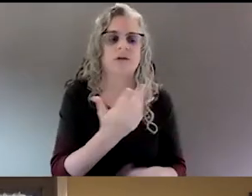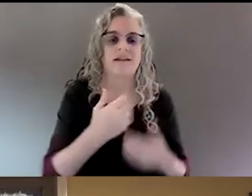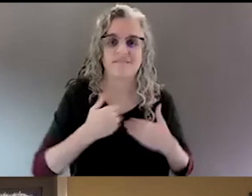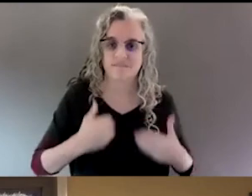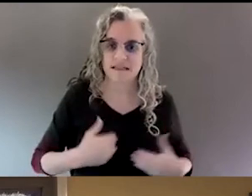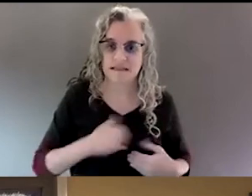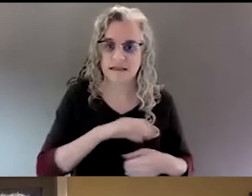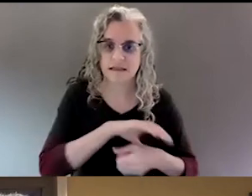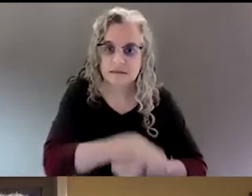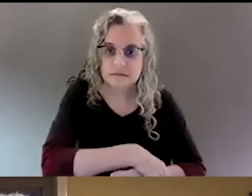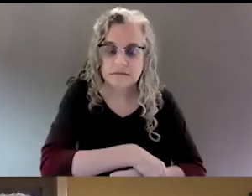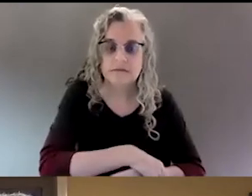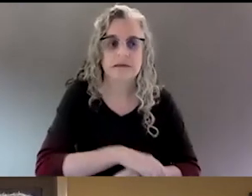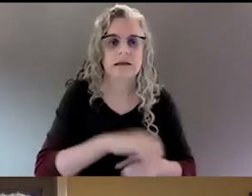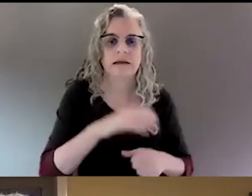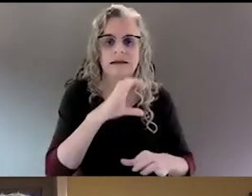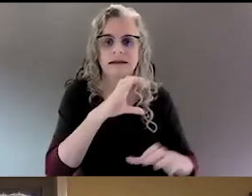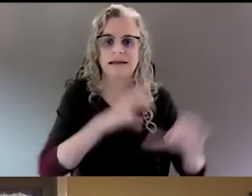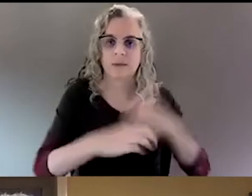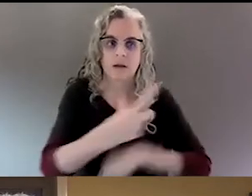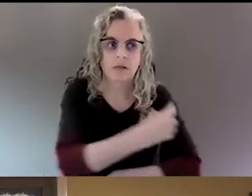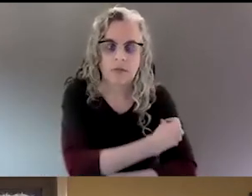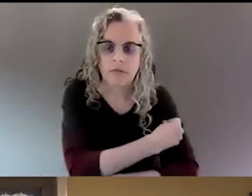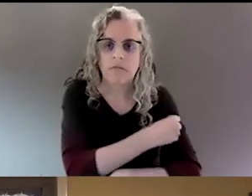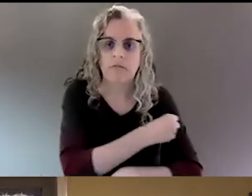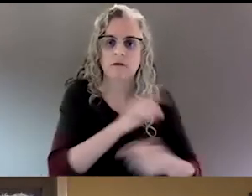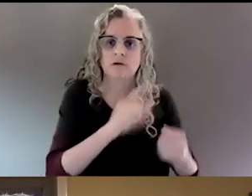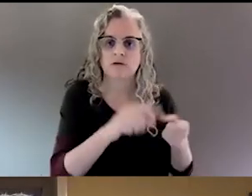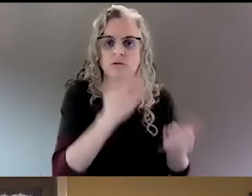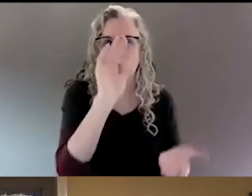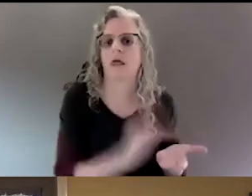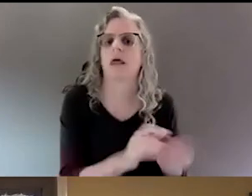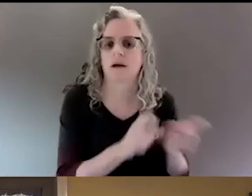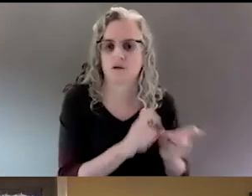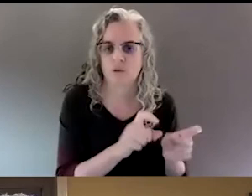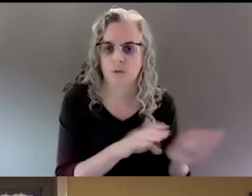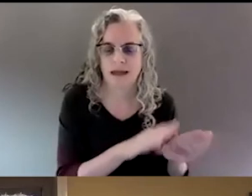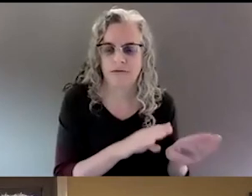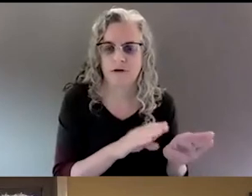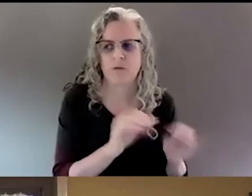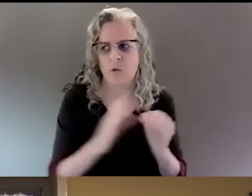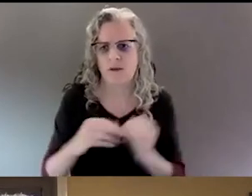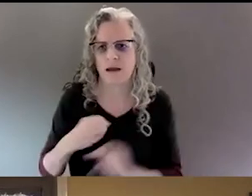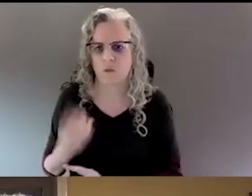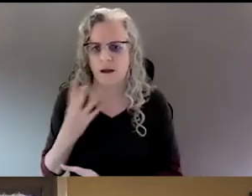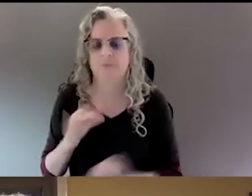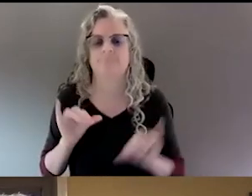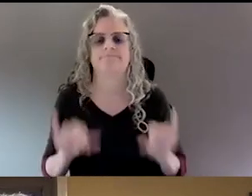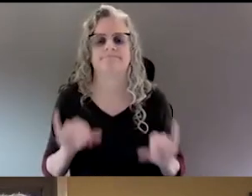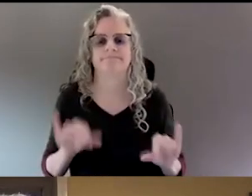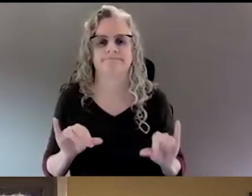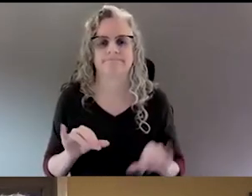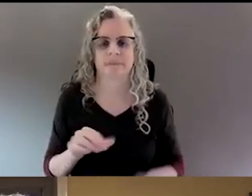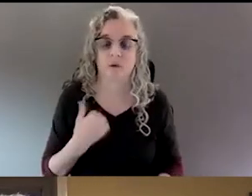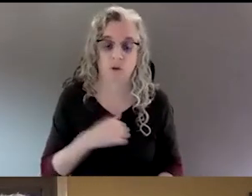you control for their presentation. So I think one of the other things that we need to look at when we look at inequities in MHIDD is